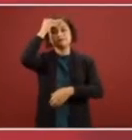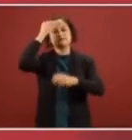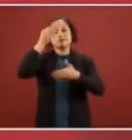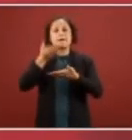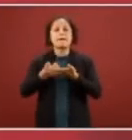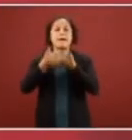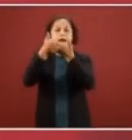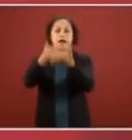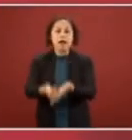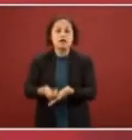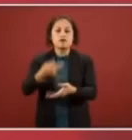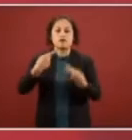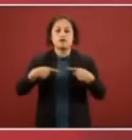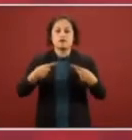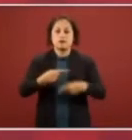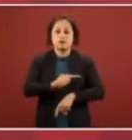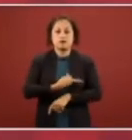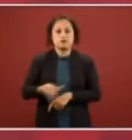No soy